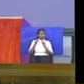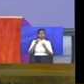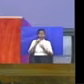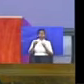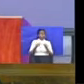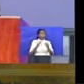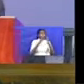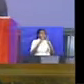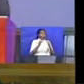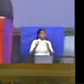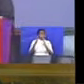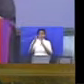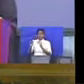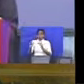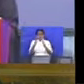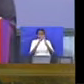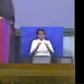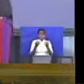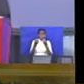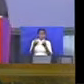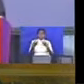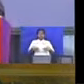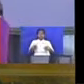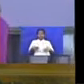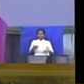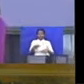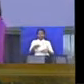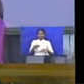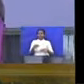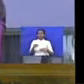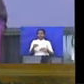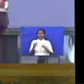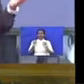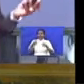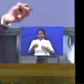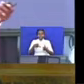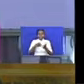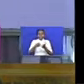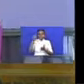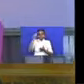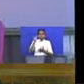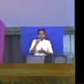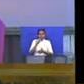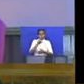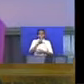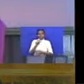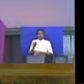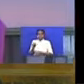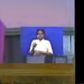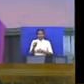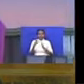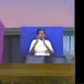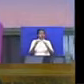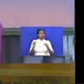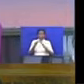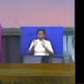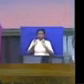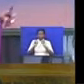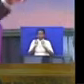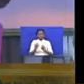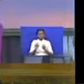housing, people have limited access to housing. I want to help you understand why we're having lunch sponsored by KCB